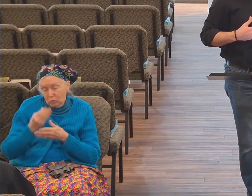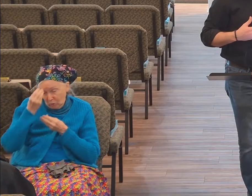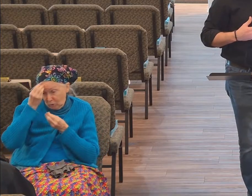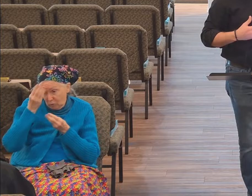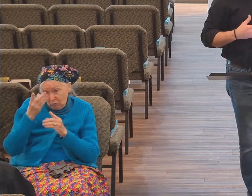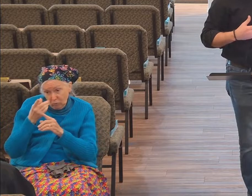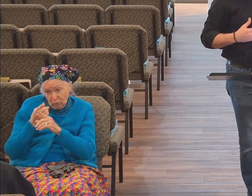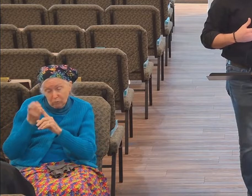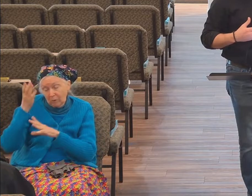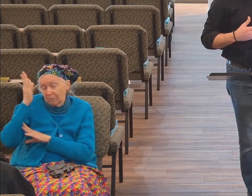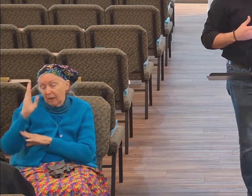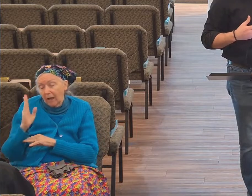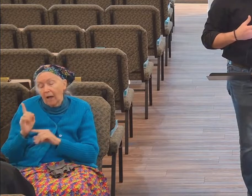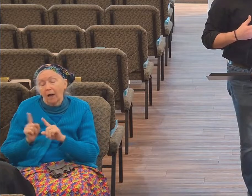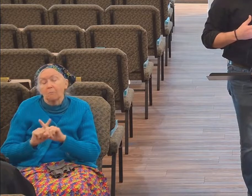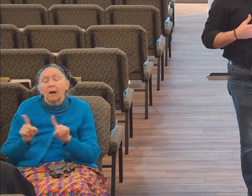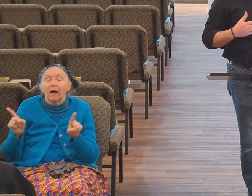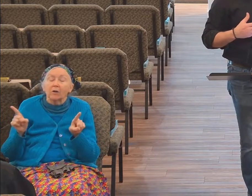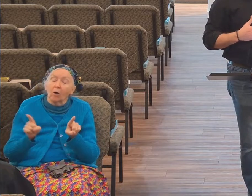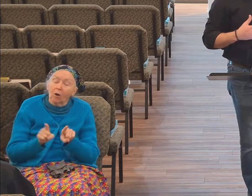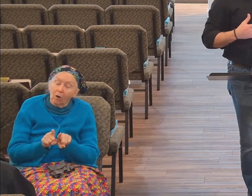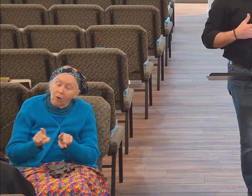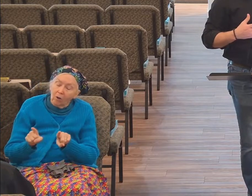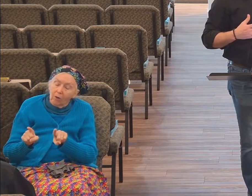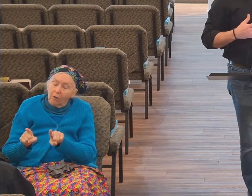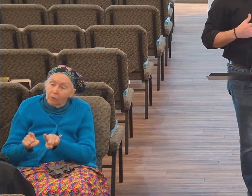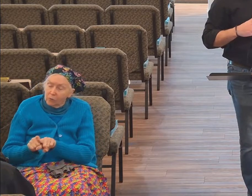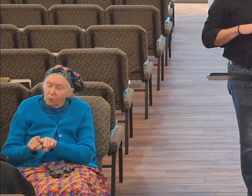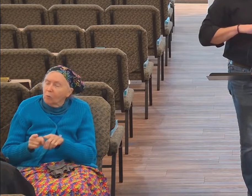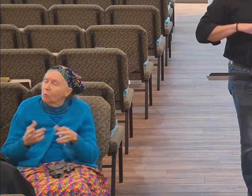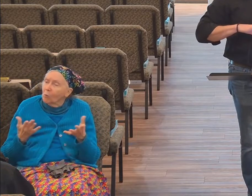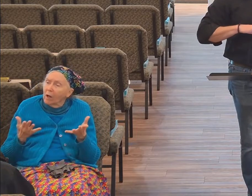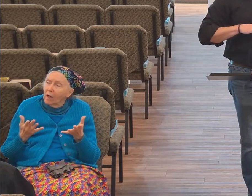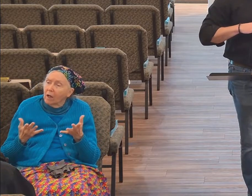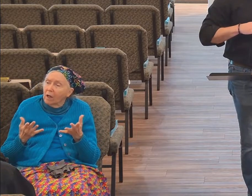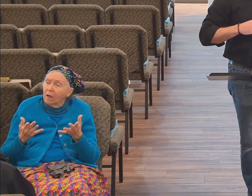God, but also what?